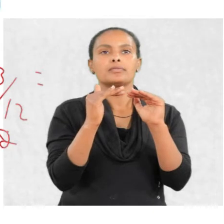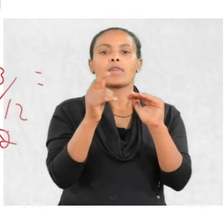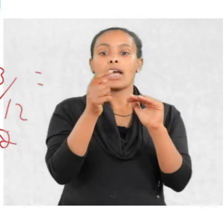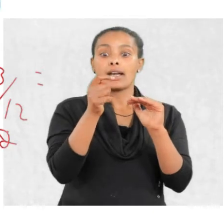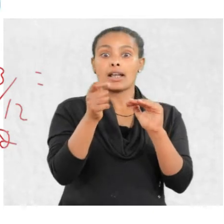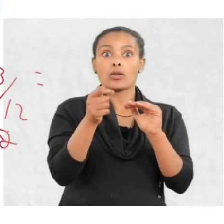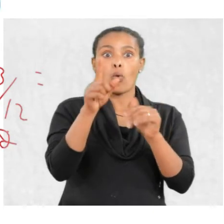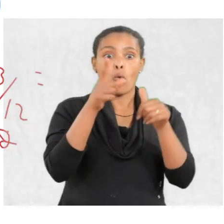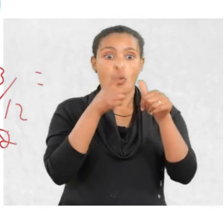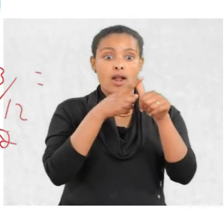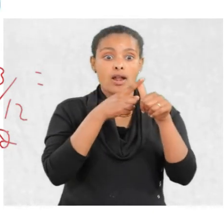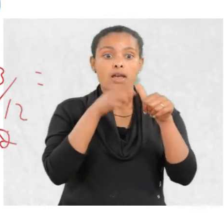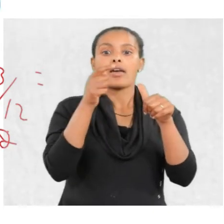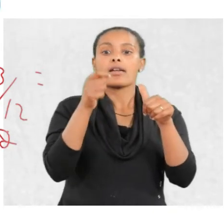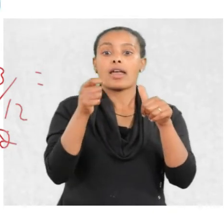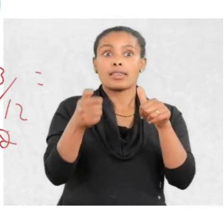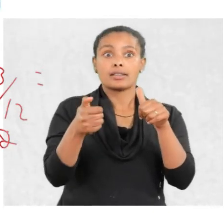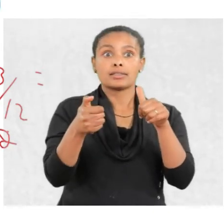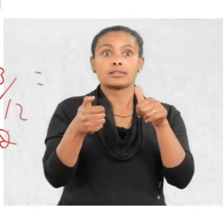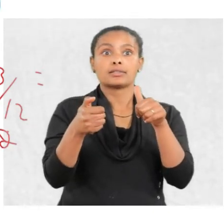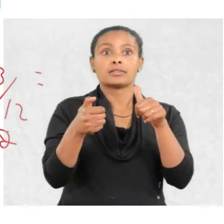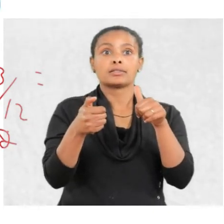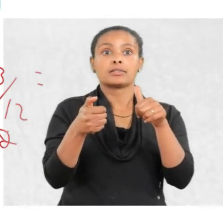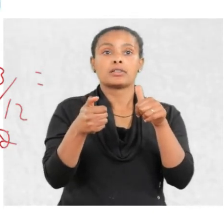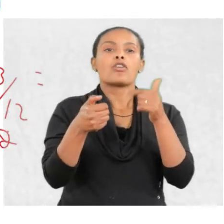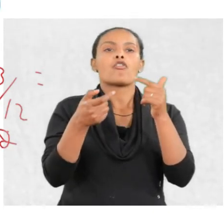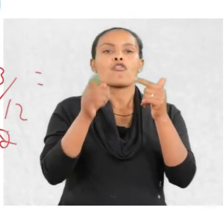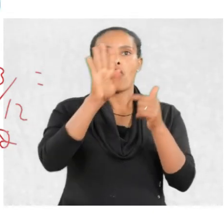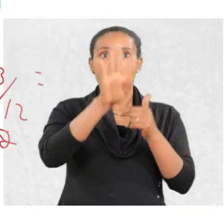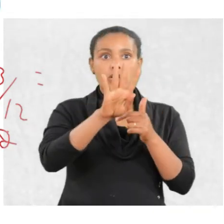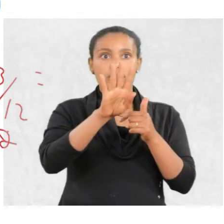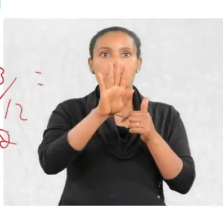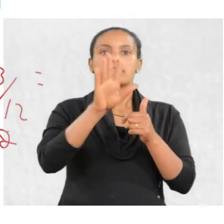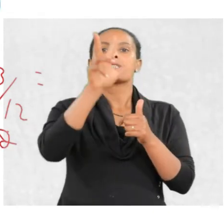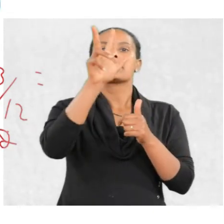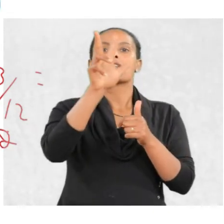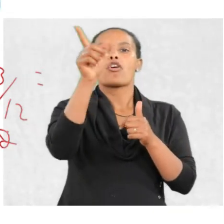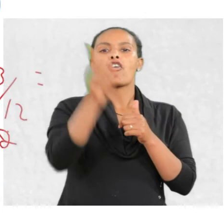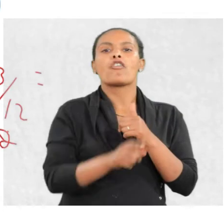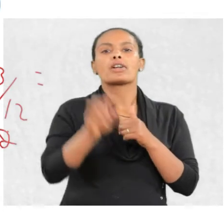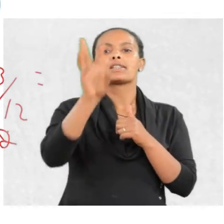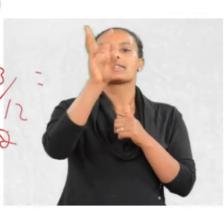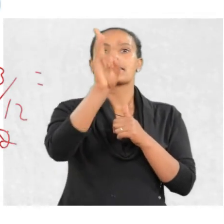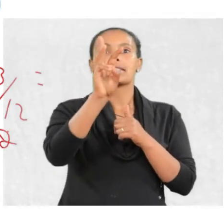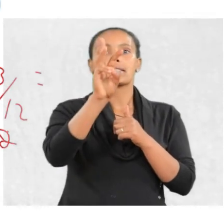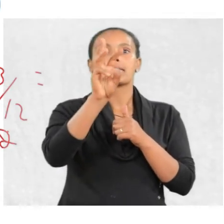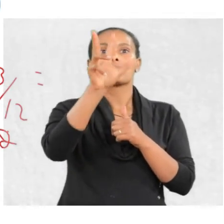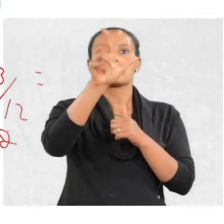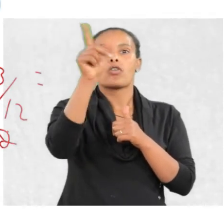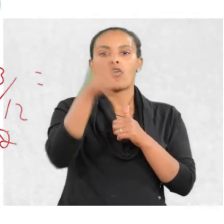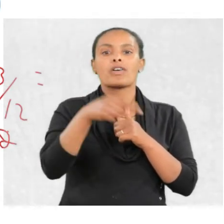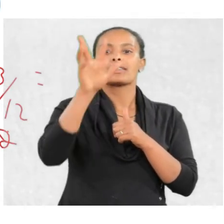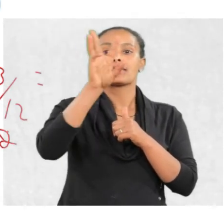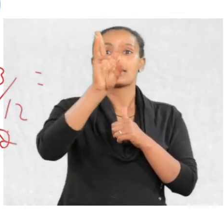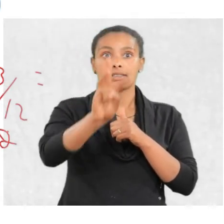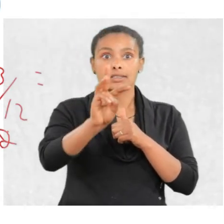rate 1 and rate 4, 3 over 6.